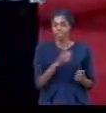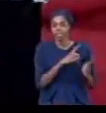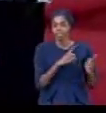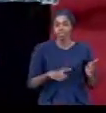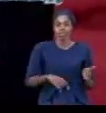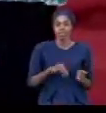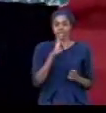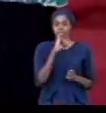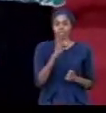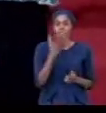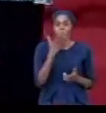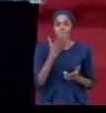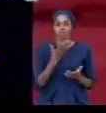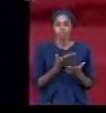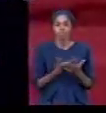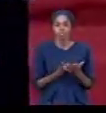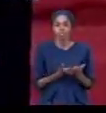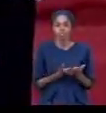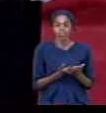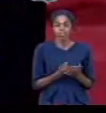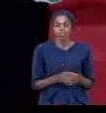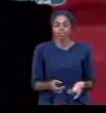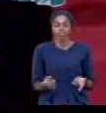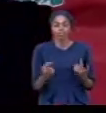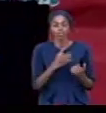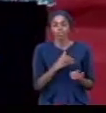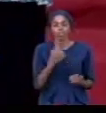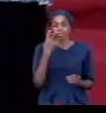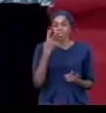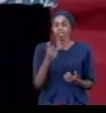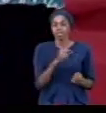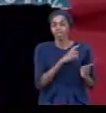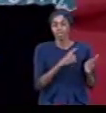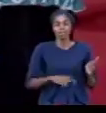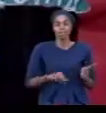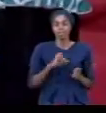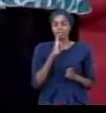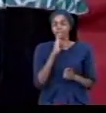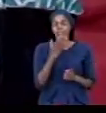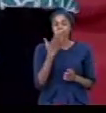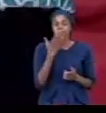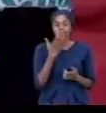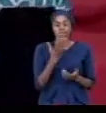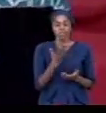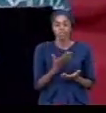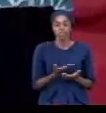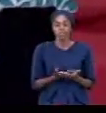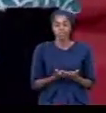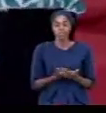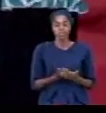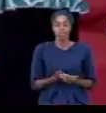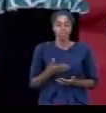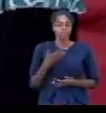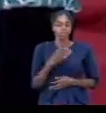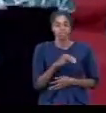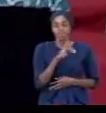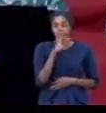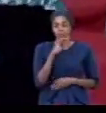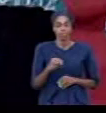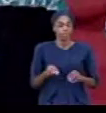see the Lord is good. Come and see the Lord. Come and see the Lord is good. There is